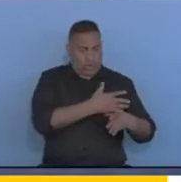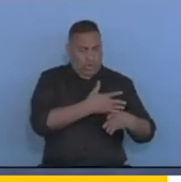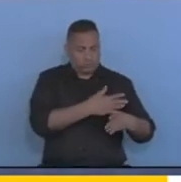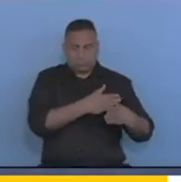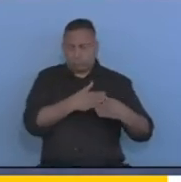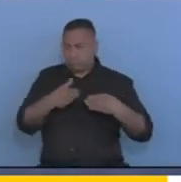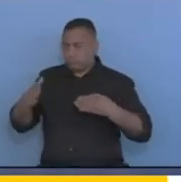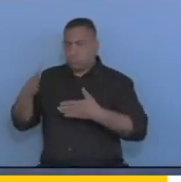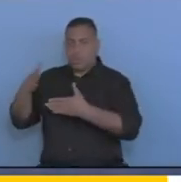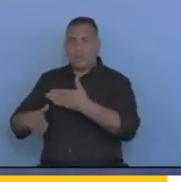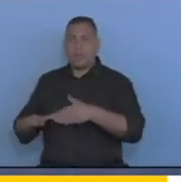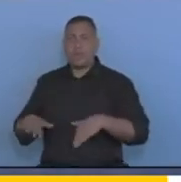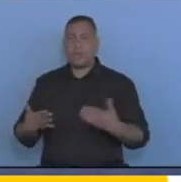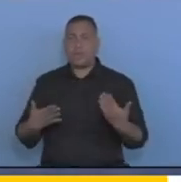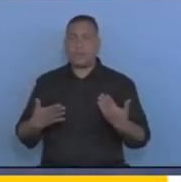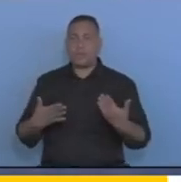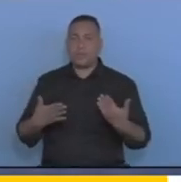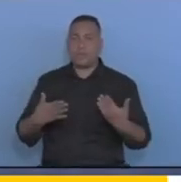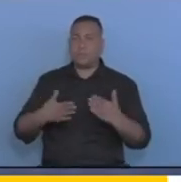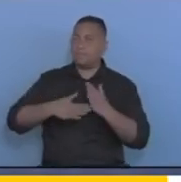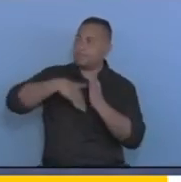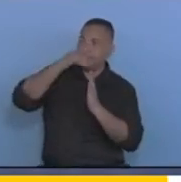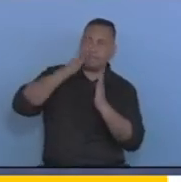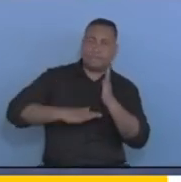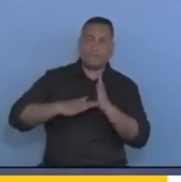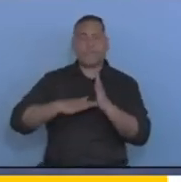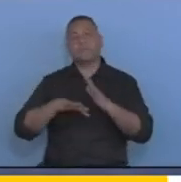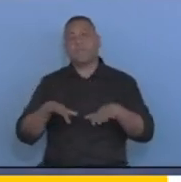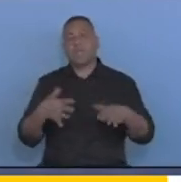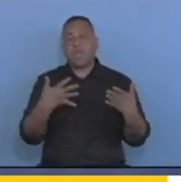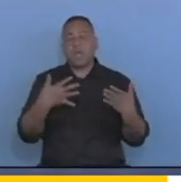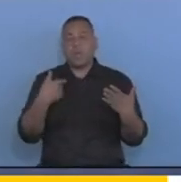the undercoat? What is the finish coat? Right? And which